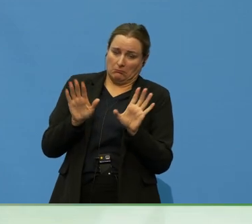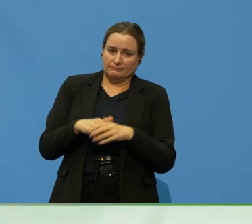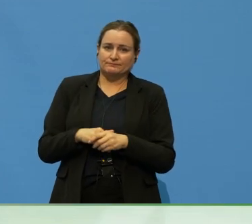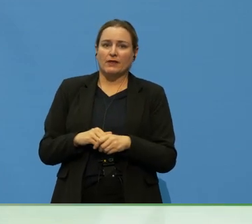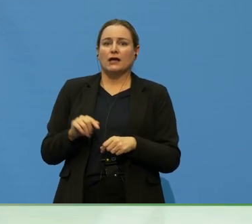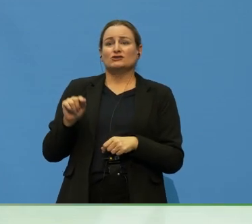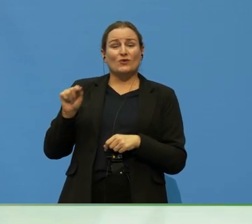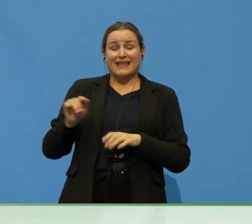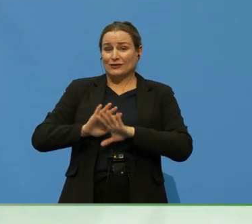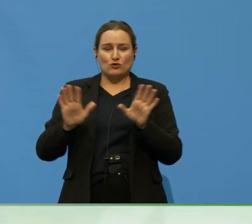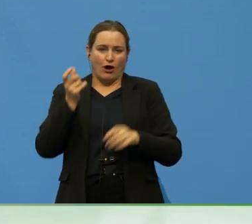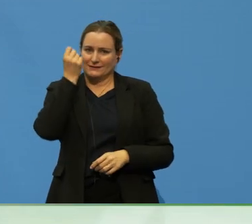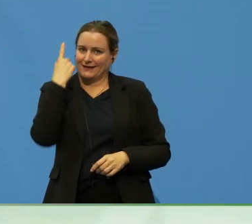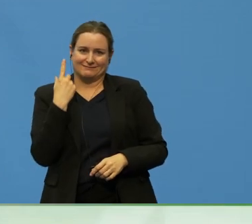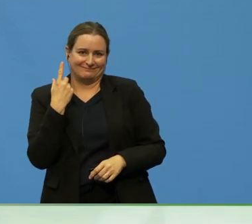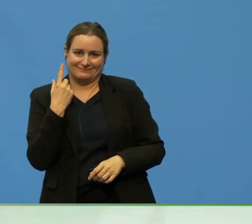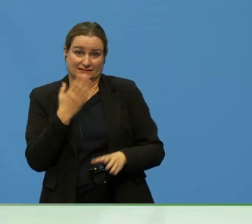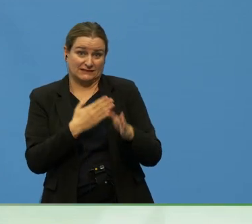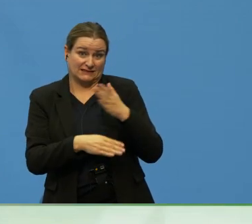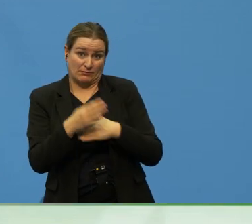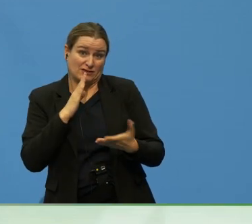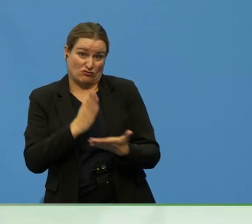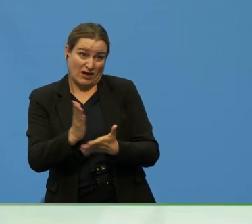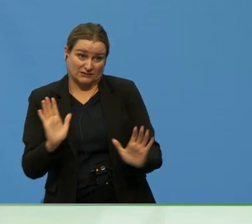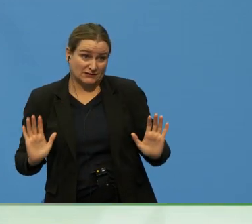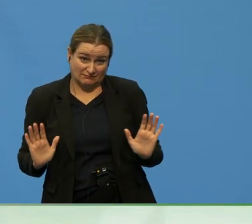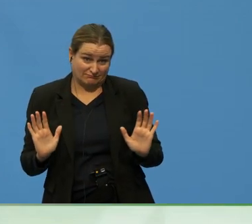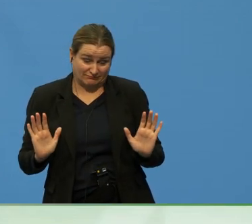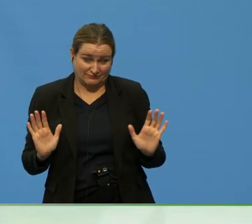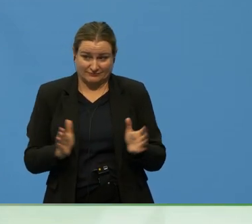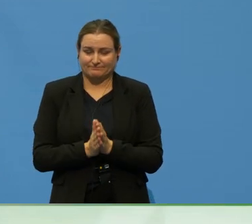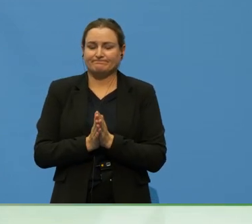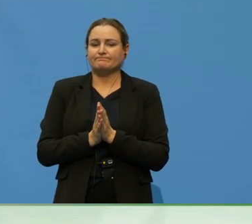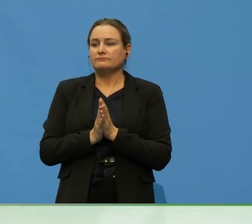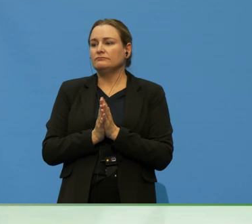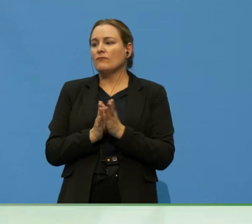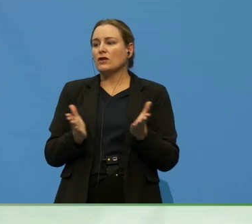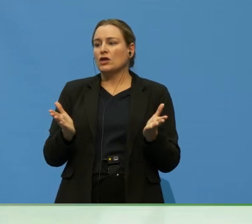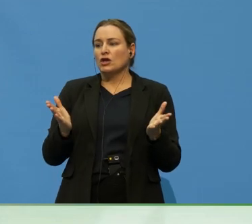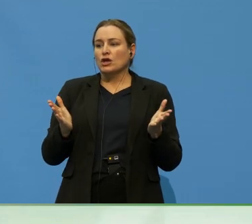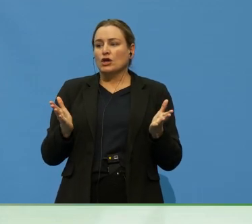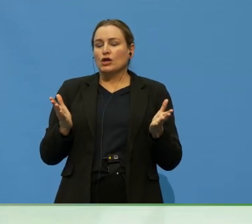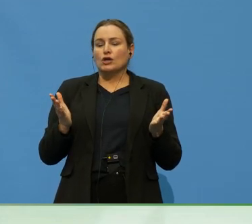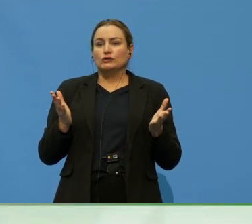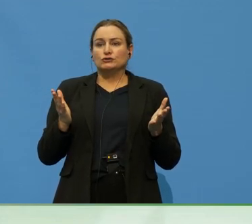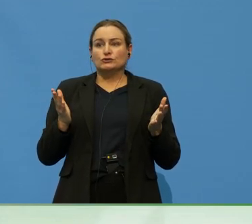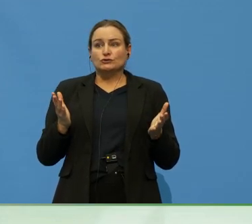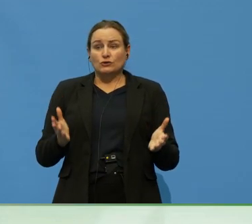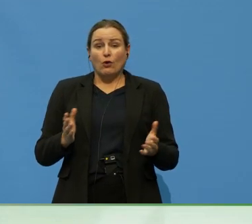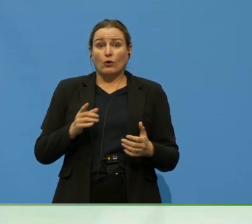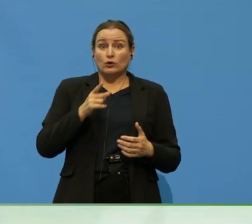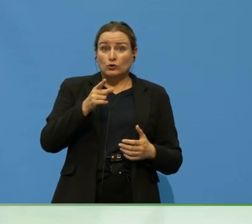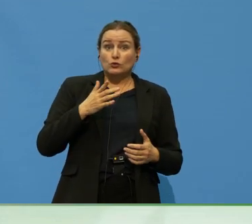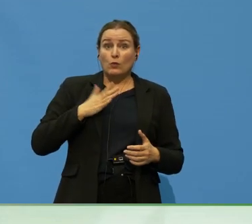rights thing. I'm sorry. If there's anybody here, I'm willing to talk about it. And so what would be really helpful if you're advocating